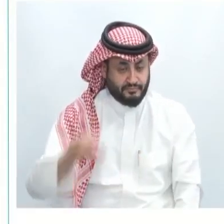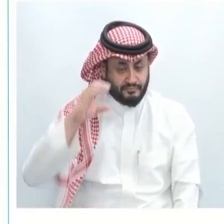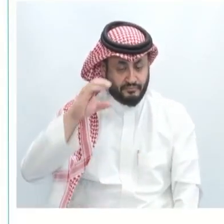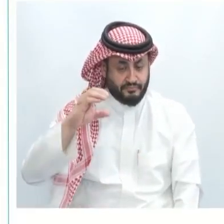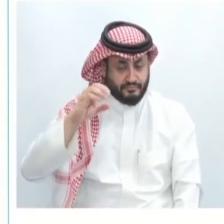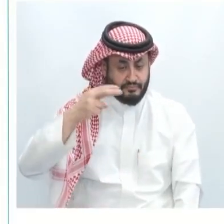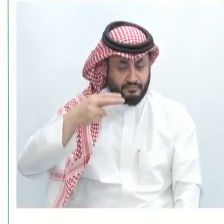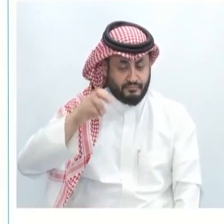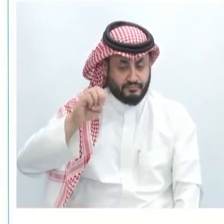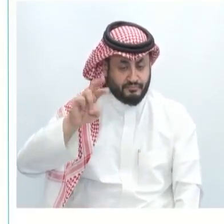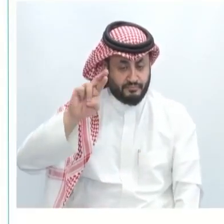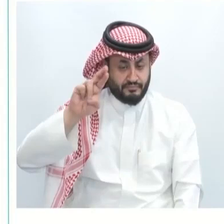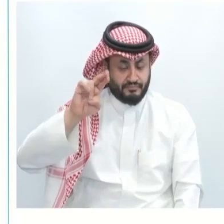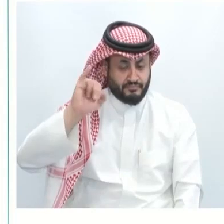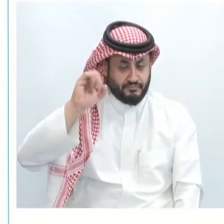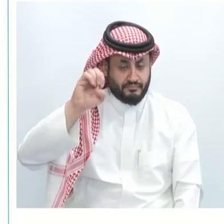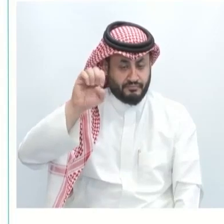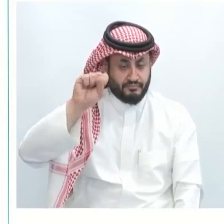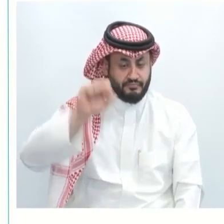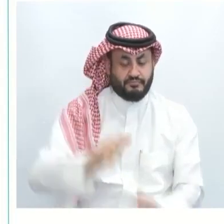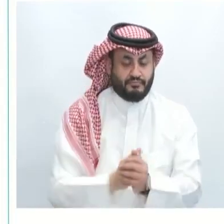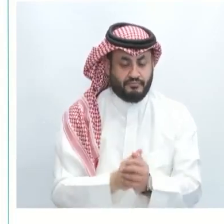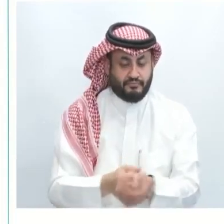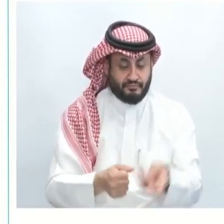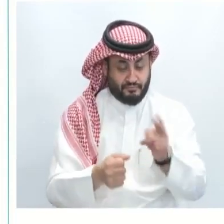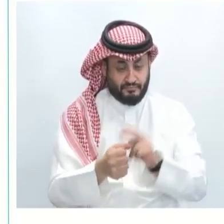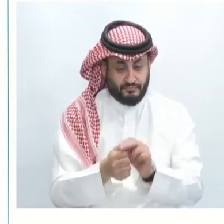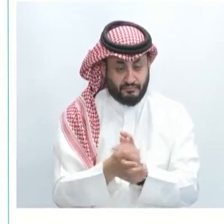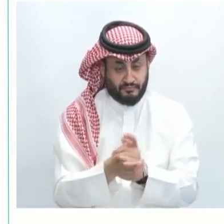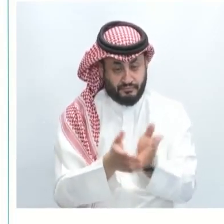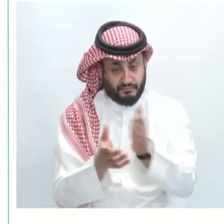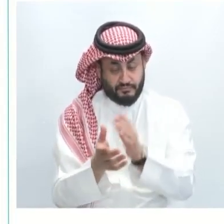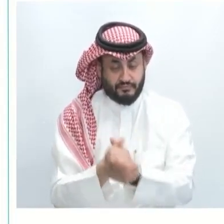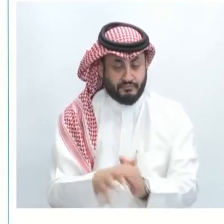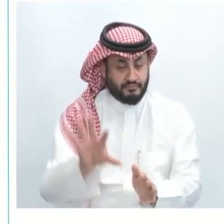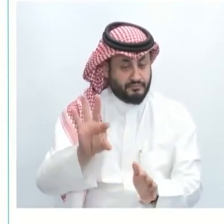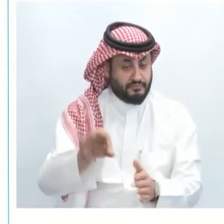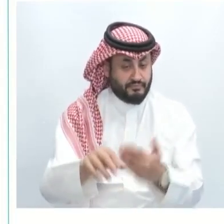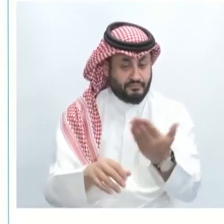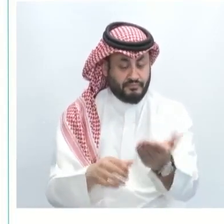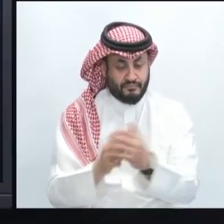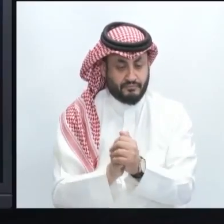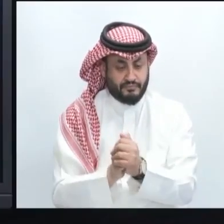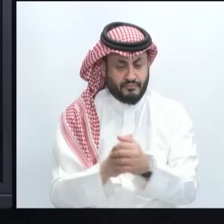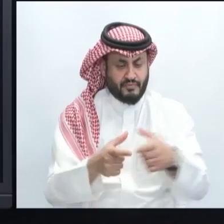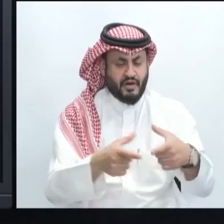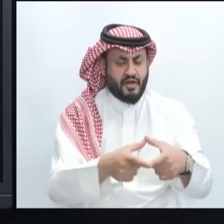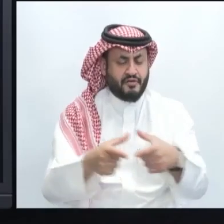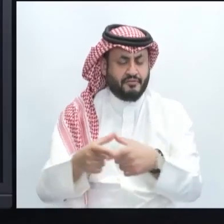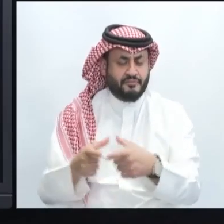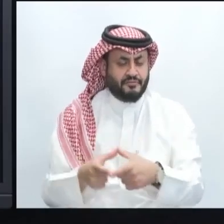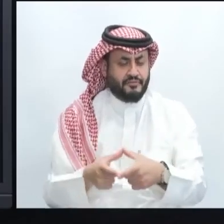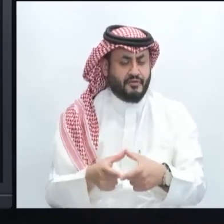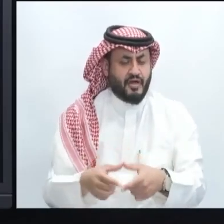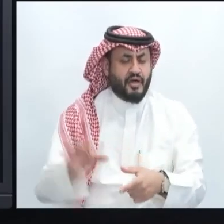cherries. Eight cherries. And now with number nine. Here we have the